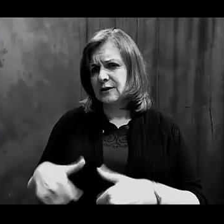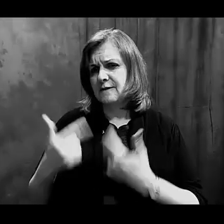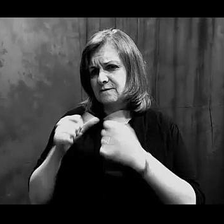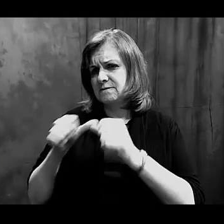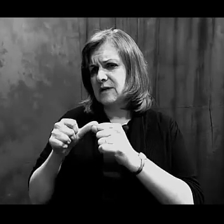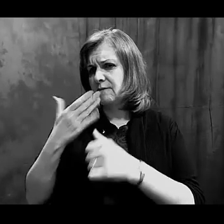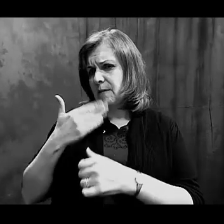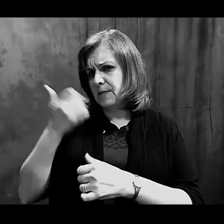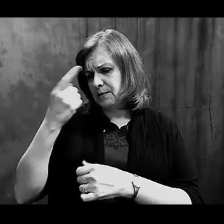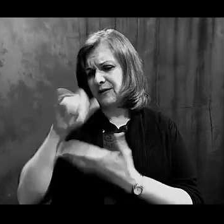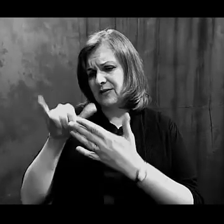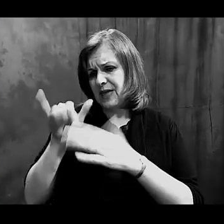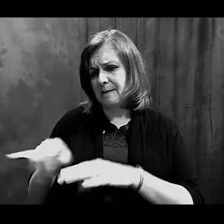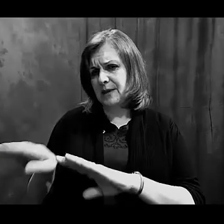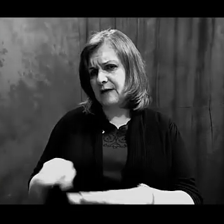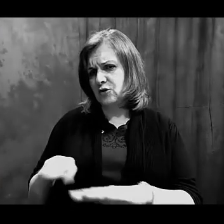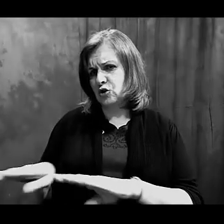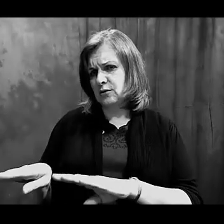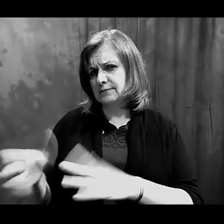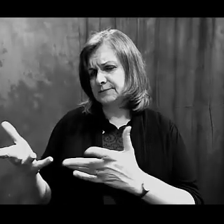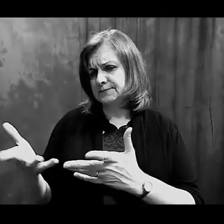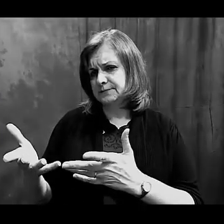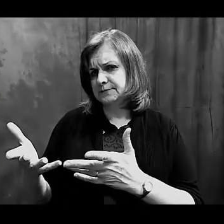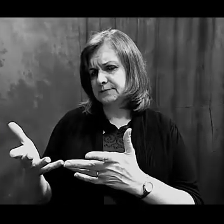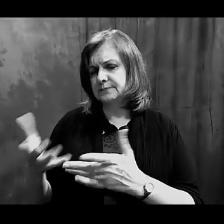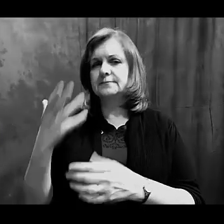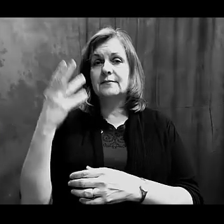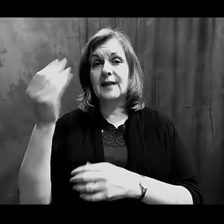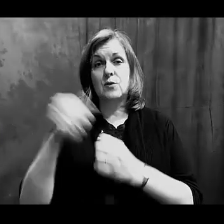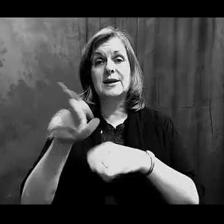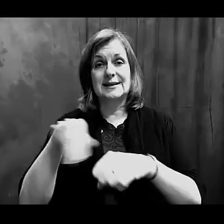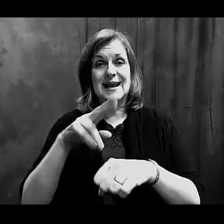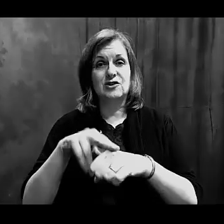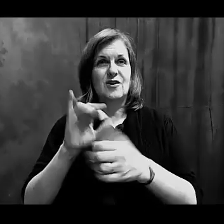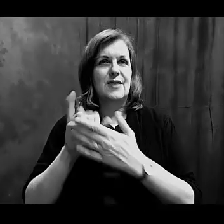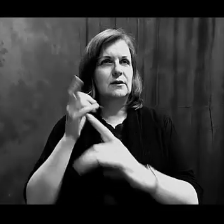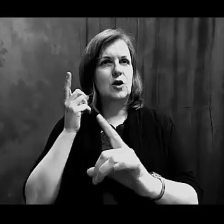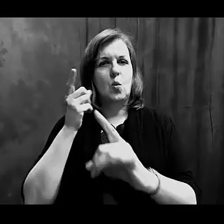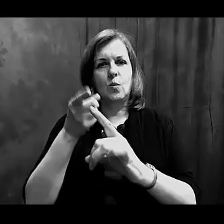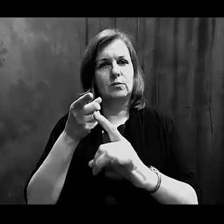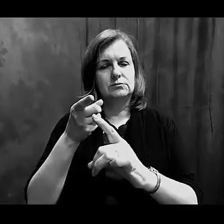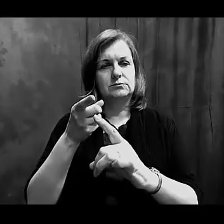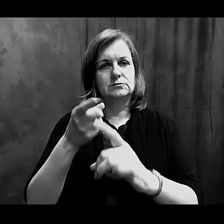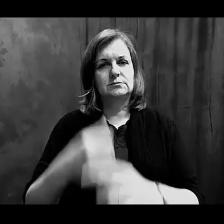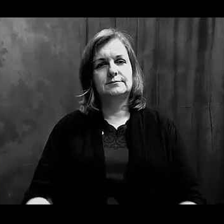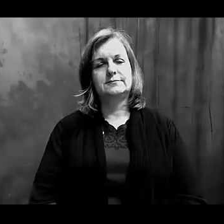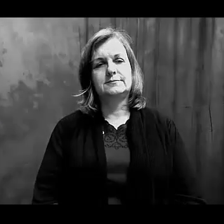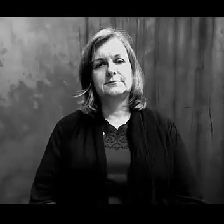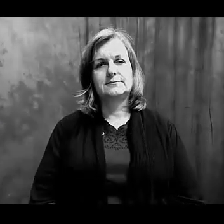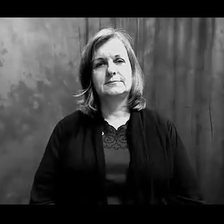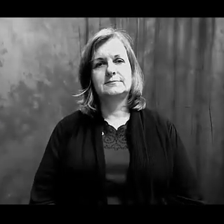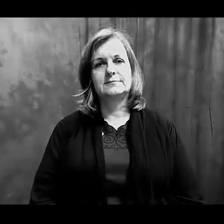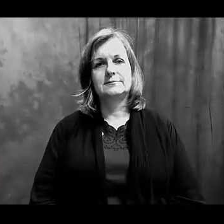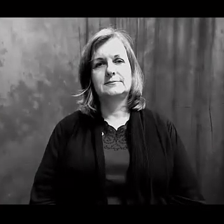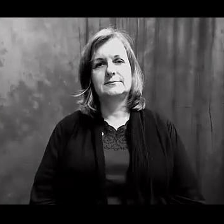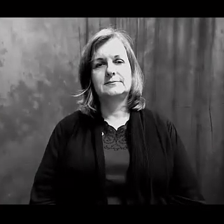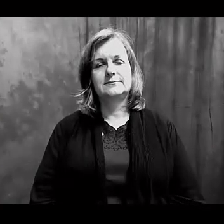is the population surviving better? Because of that behavior. In nature, that's the focus.